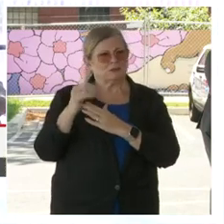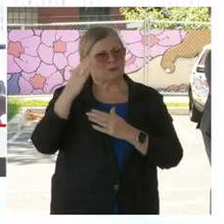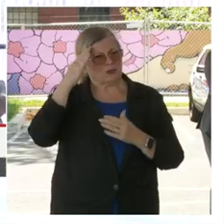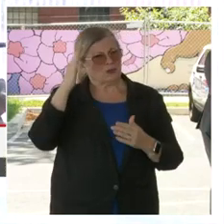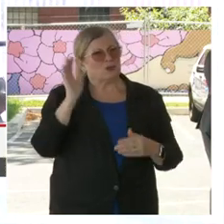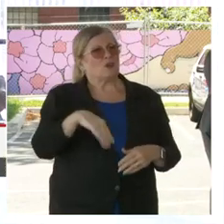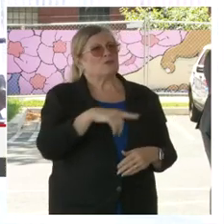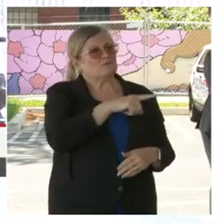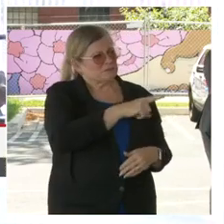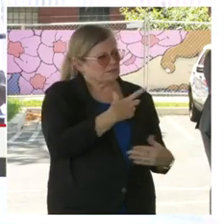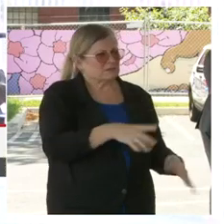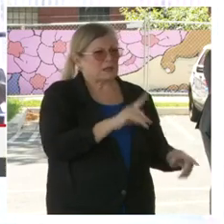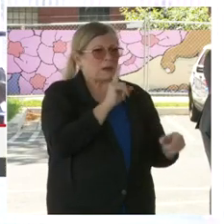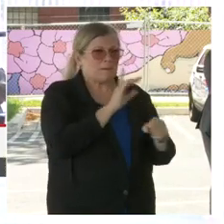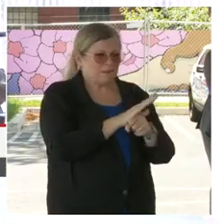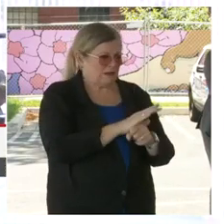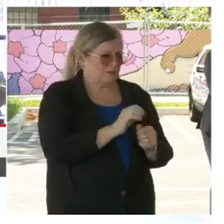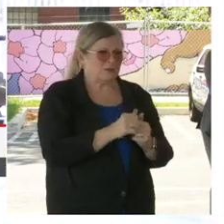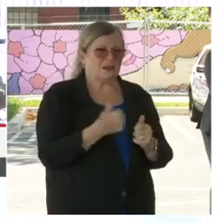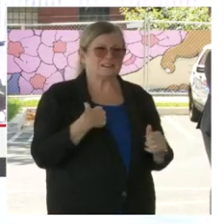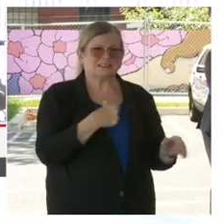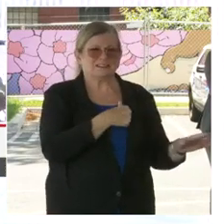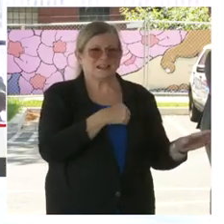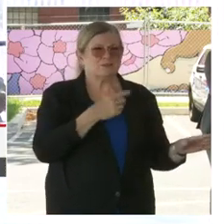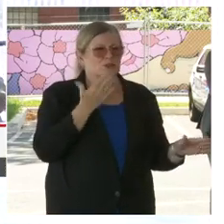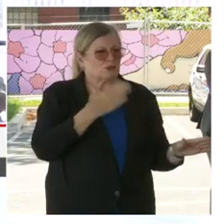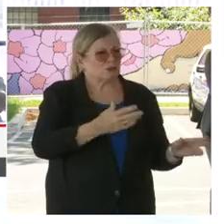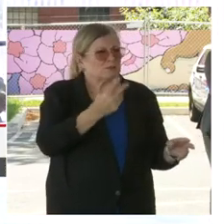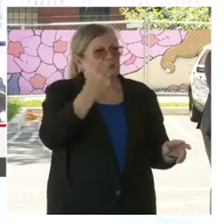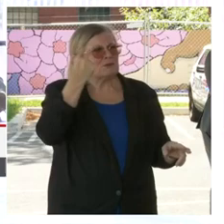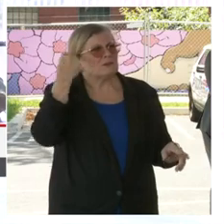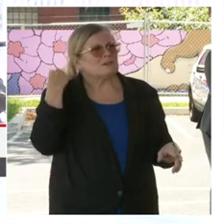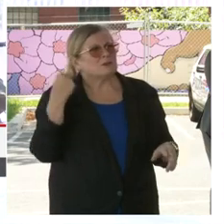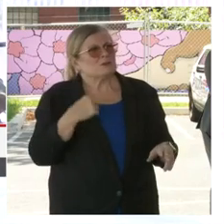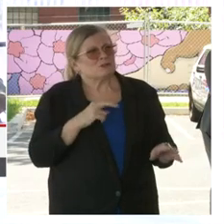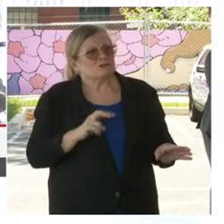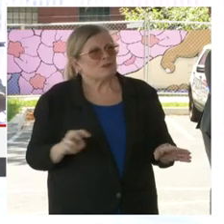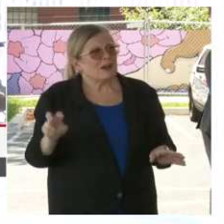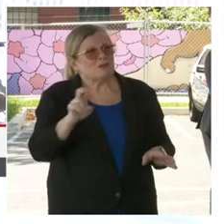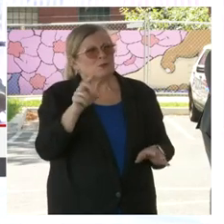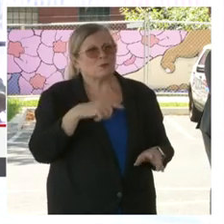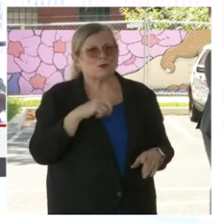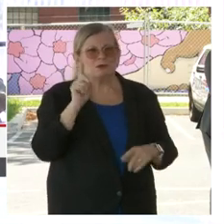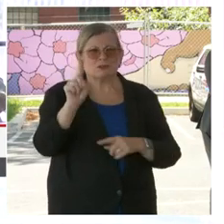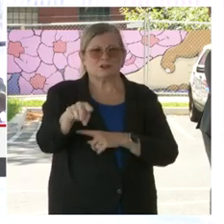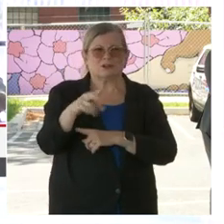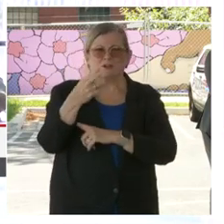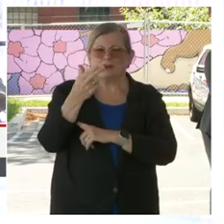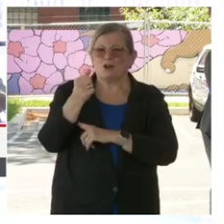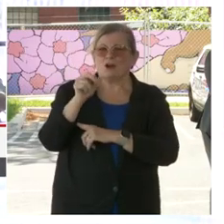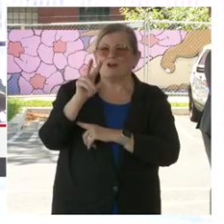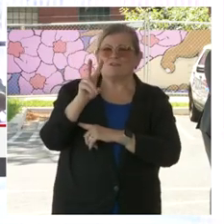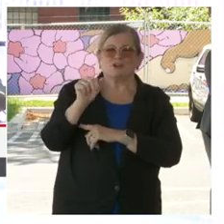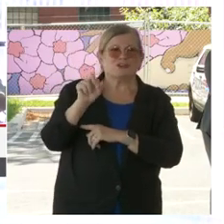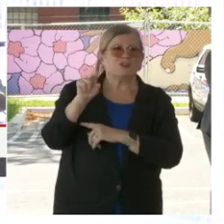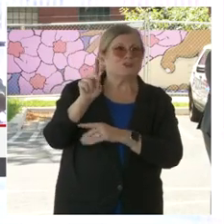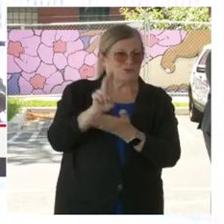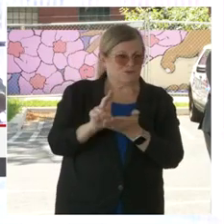don't know if you remember, but we took a trip with Saros and John to Harvard University. We were discussing